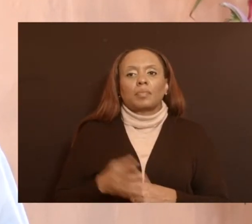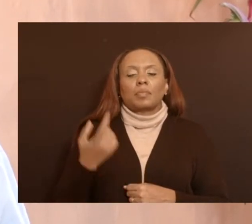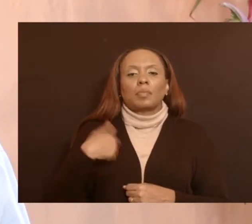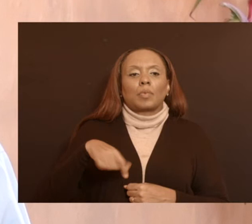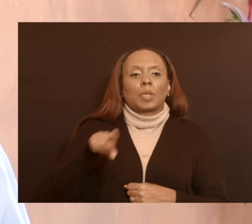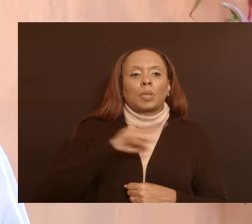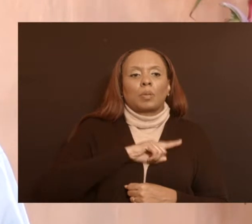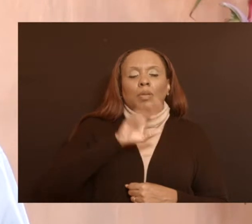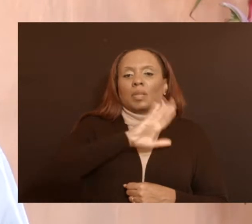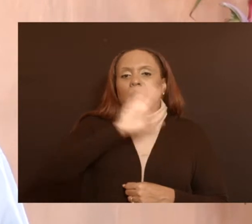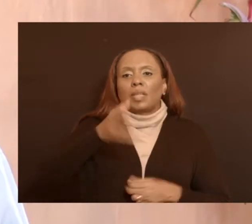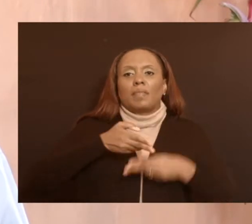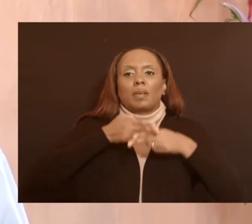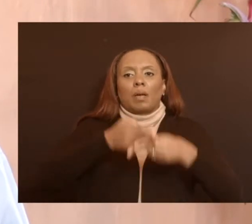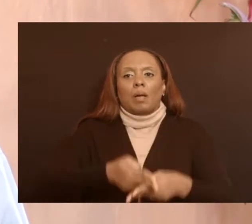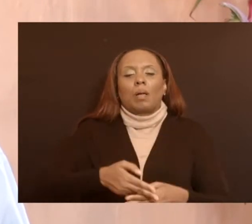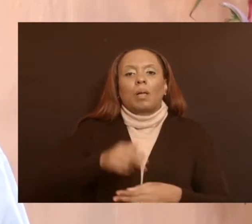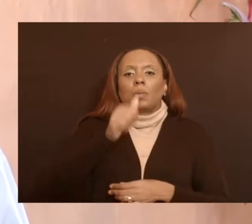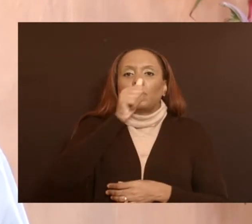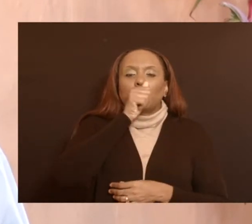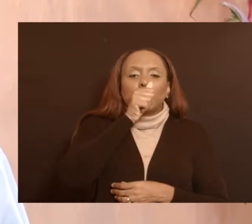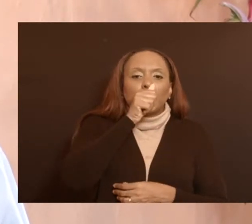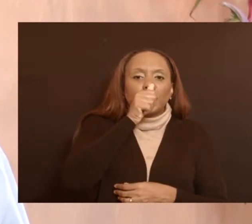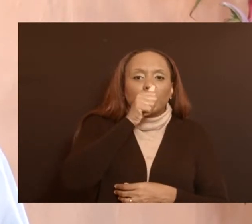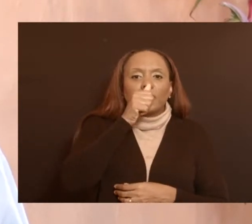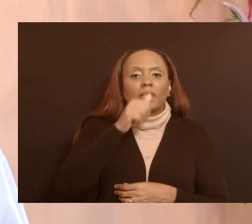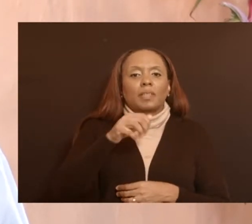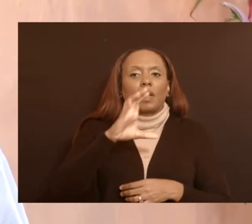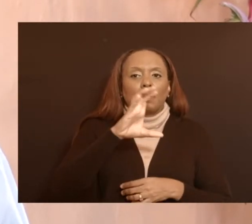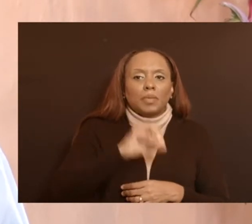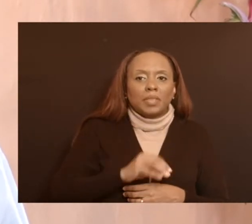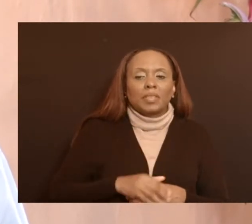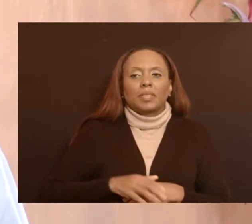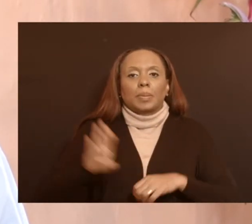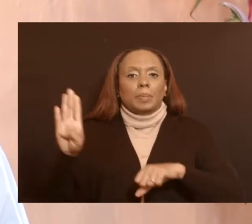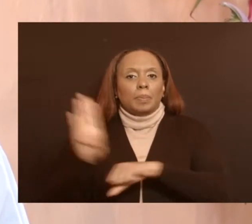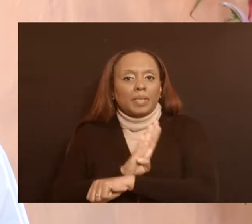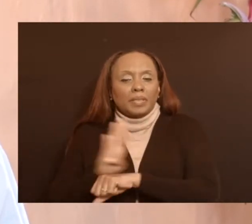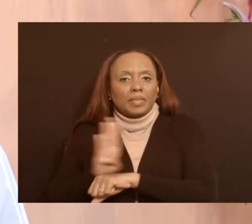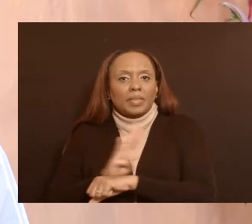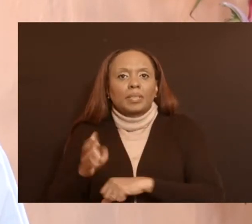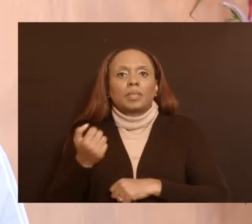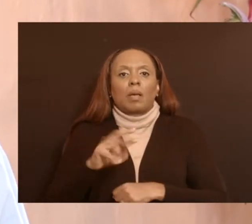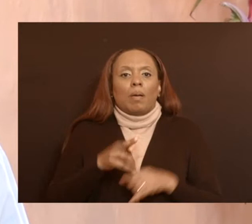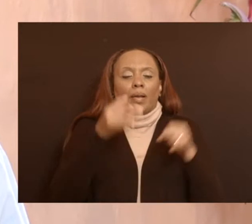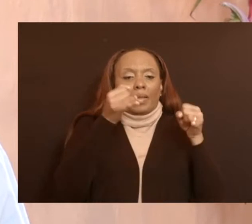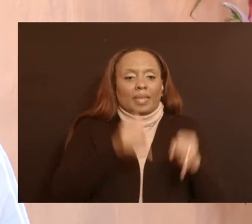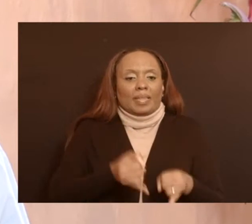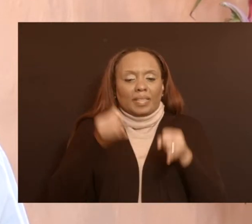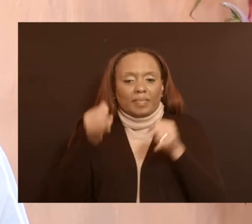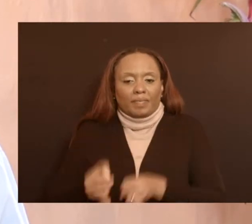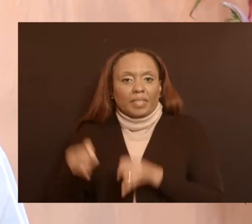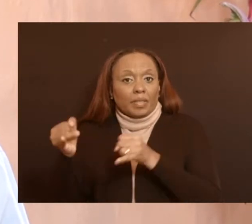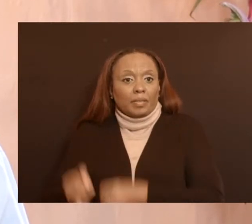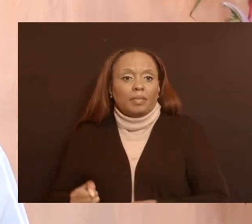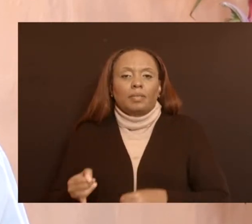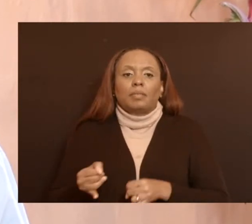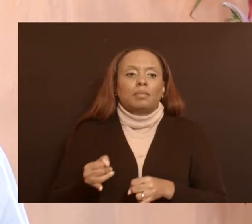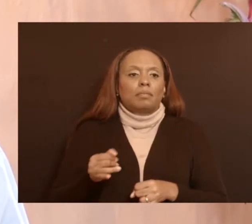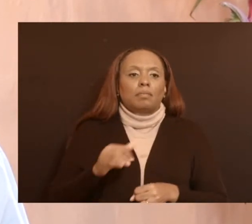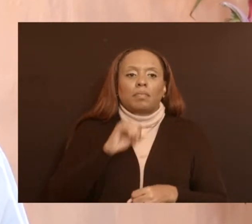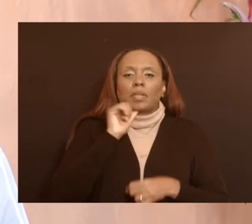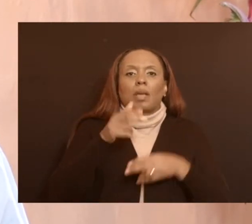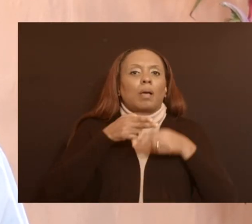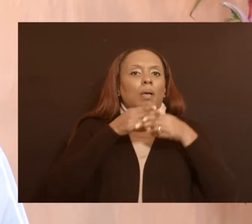sector institutions, businesses or organizations, or even individuals who are positive